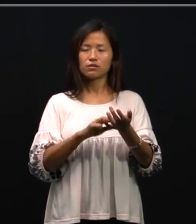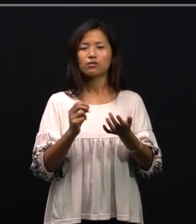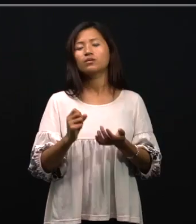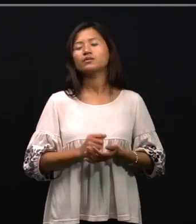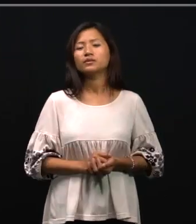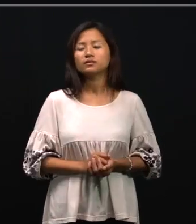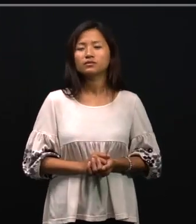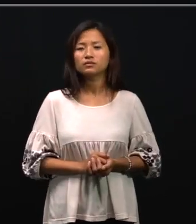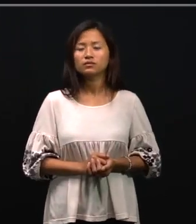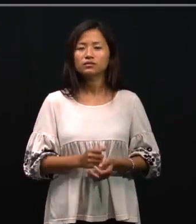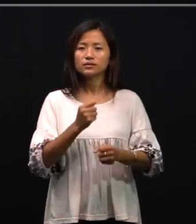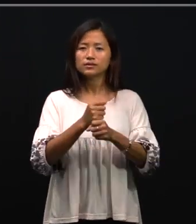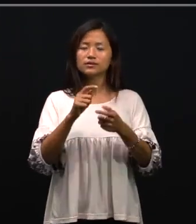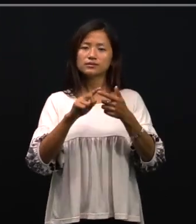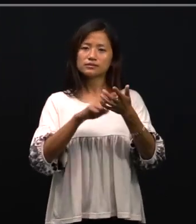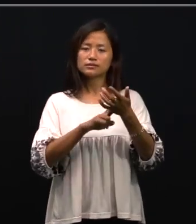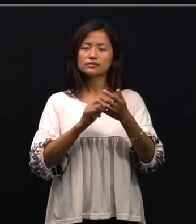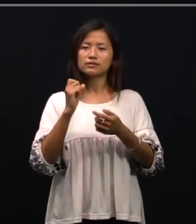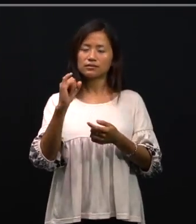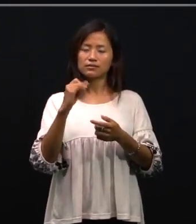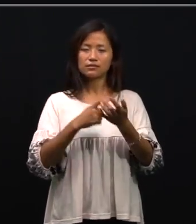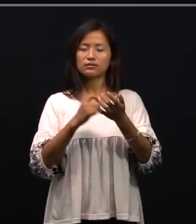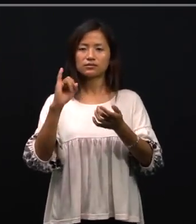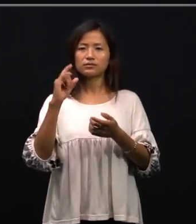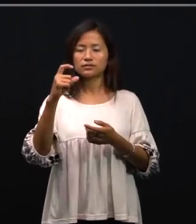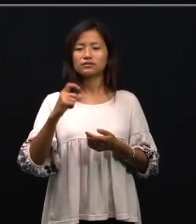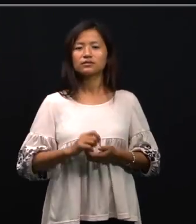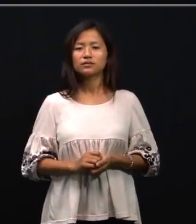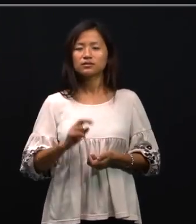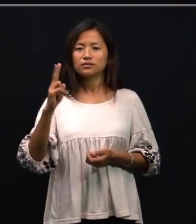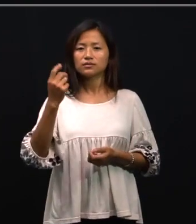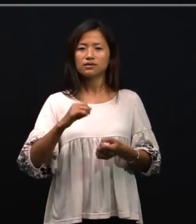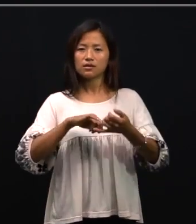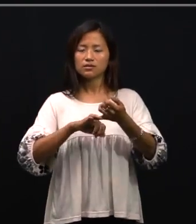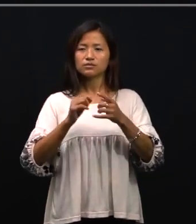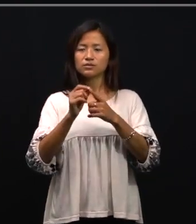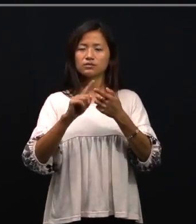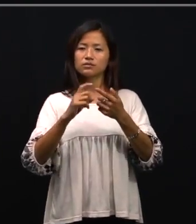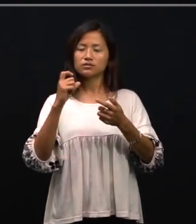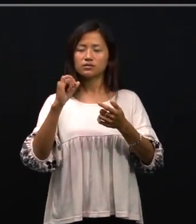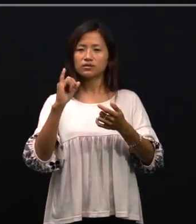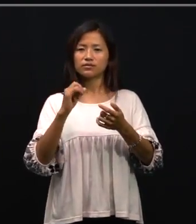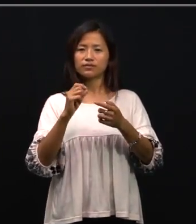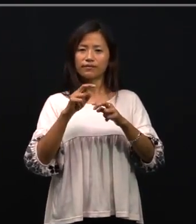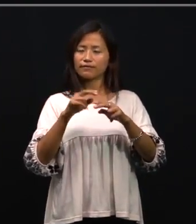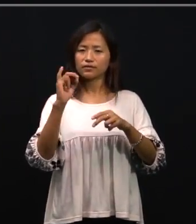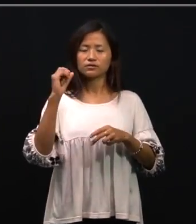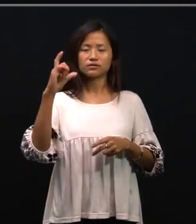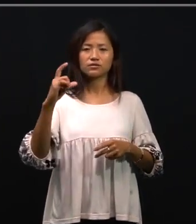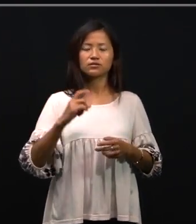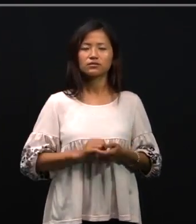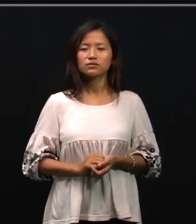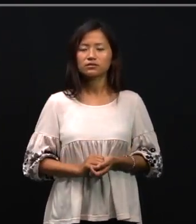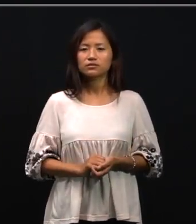the generic or generic name, and the second is the specific or species name or the specific